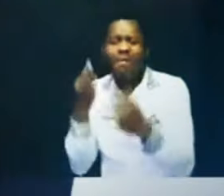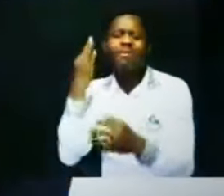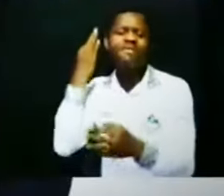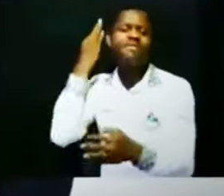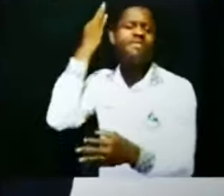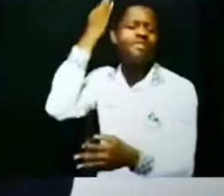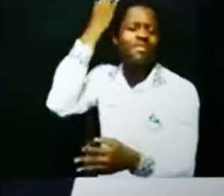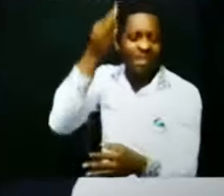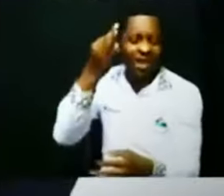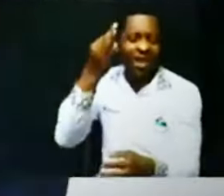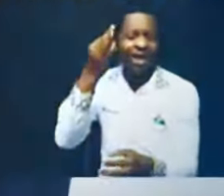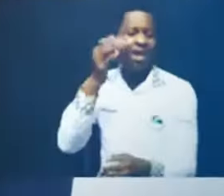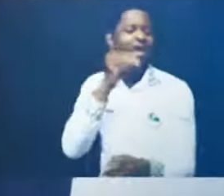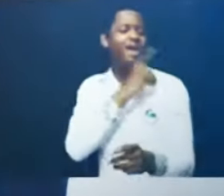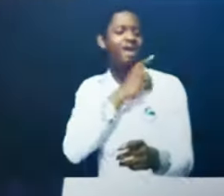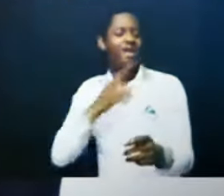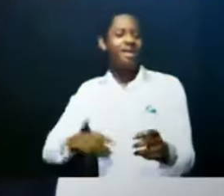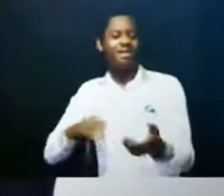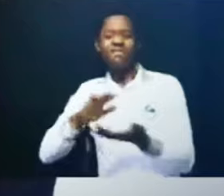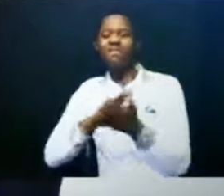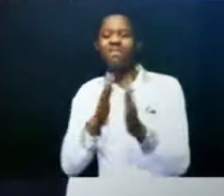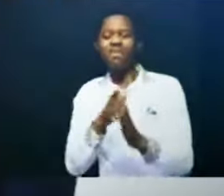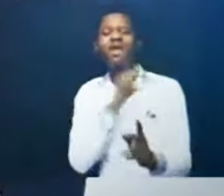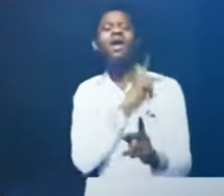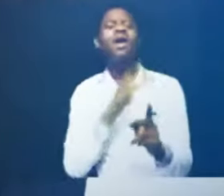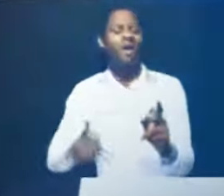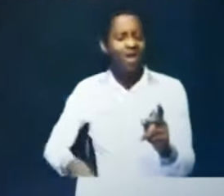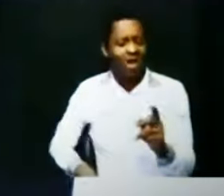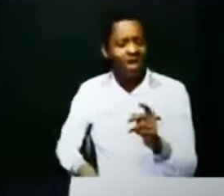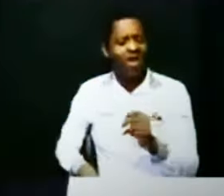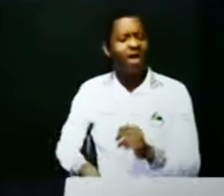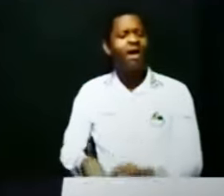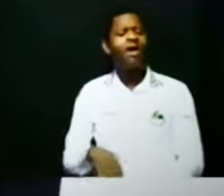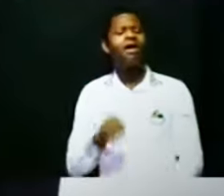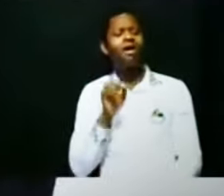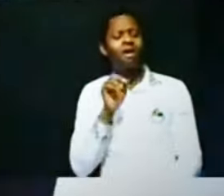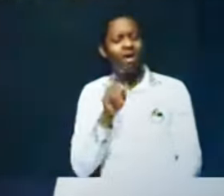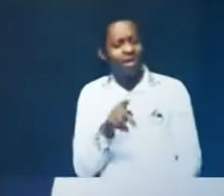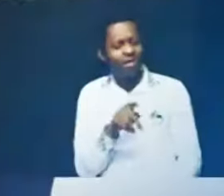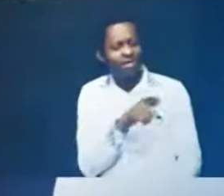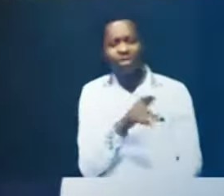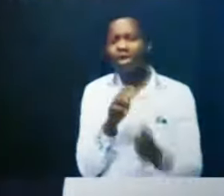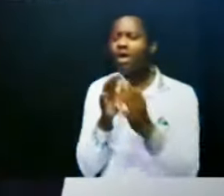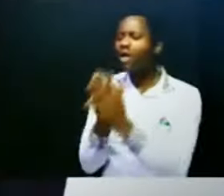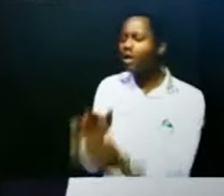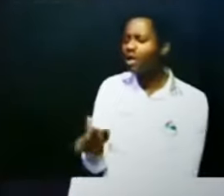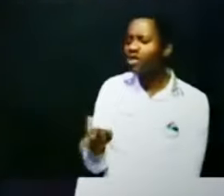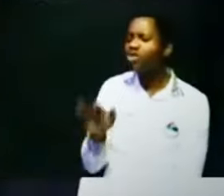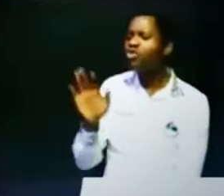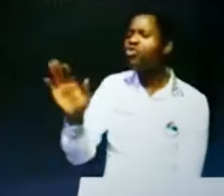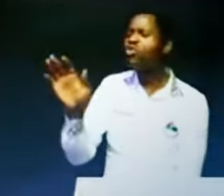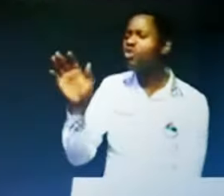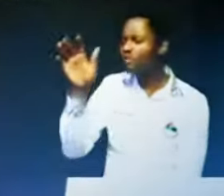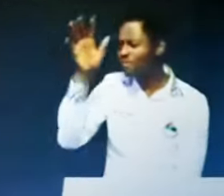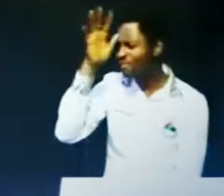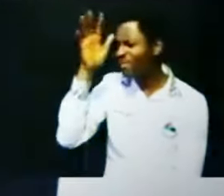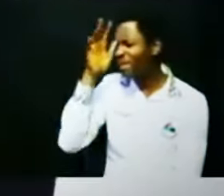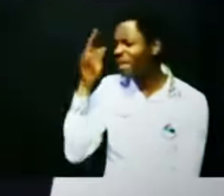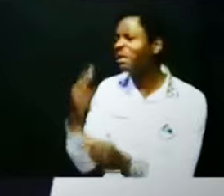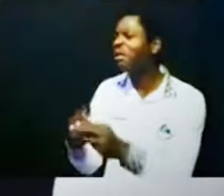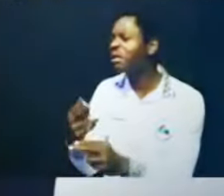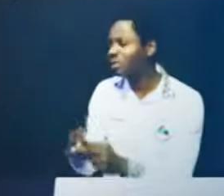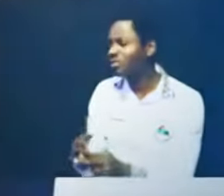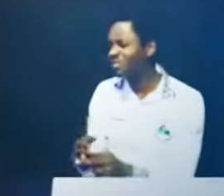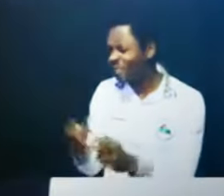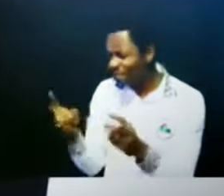isan say I dear be a ye or no soul the ano no one person will be befa. Whose son are you, young man? Yeah, Abrantiqua, why bano? Very important